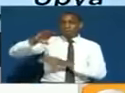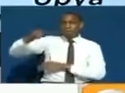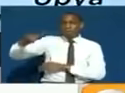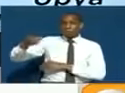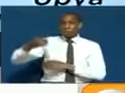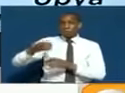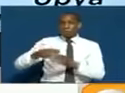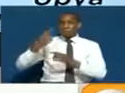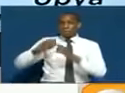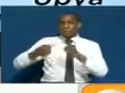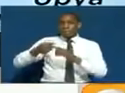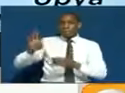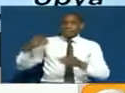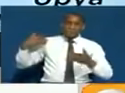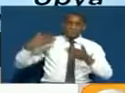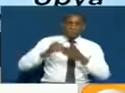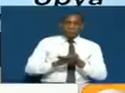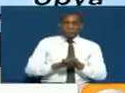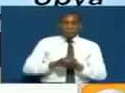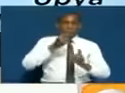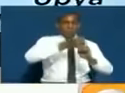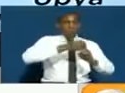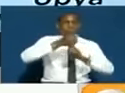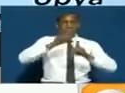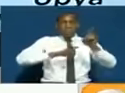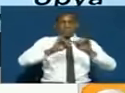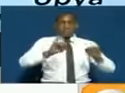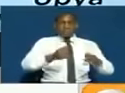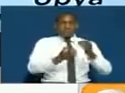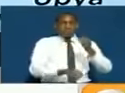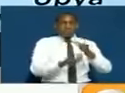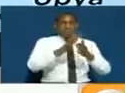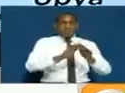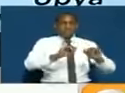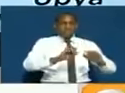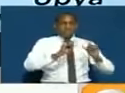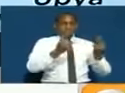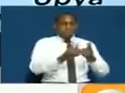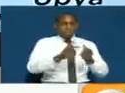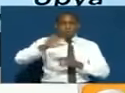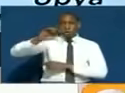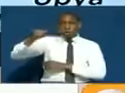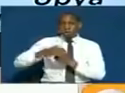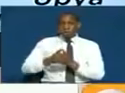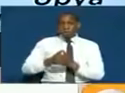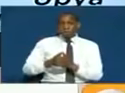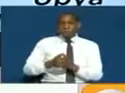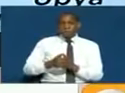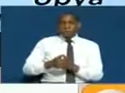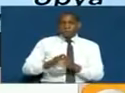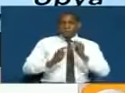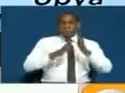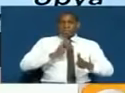county in the last 4 years. On a popularization tour of the newly formed UPYA movement in the county, Yatani said